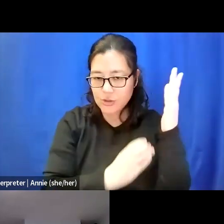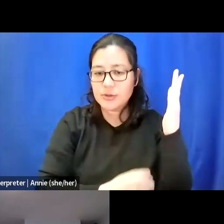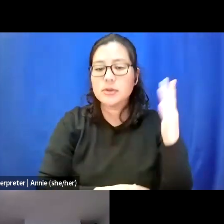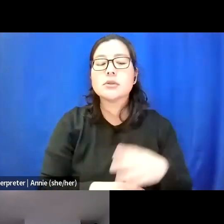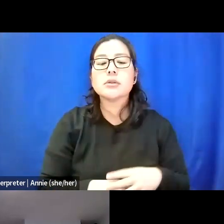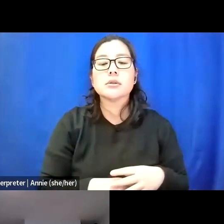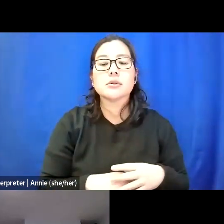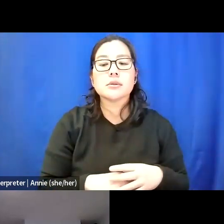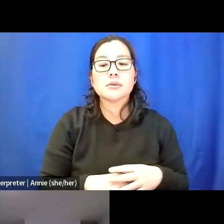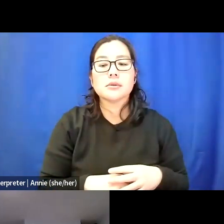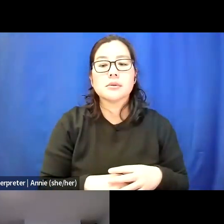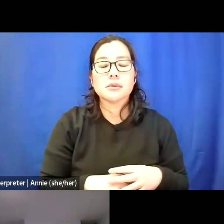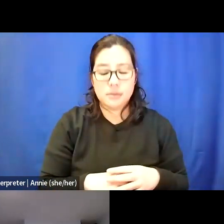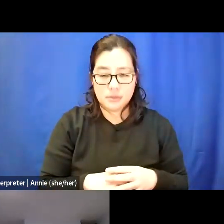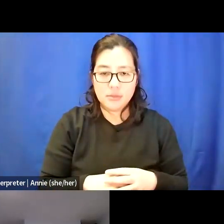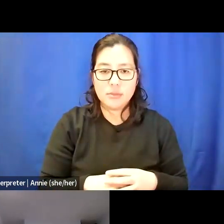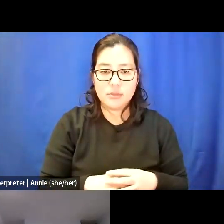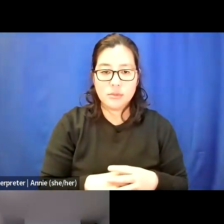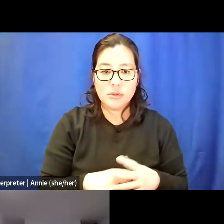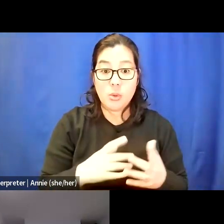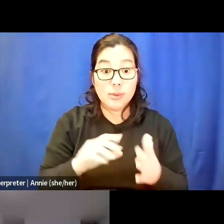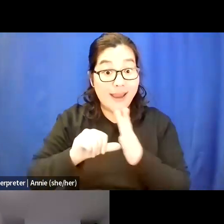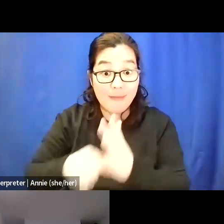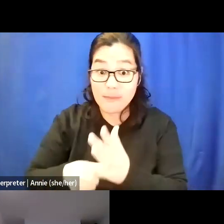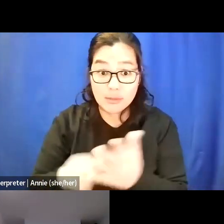And what was brought forth were the ideas that